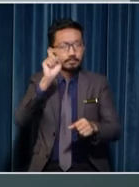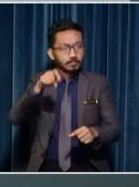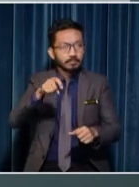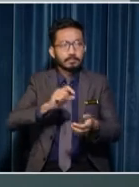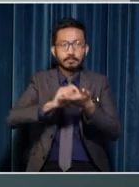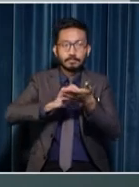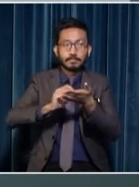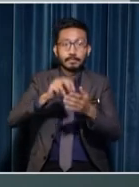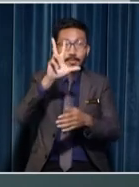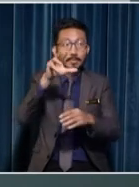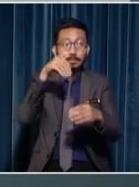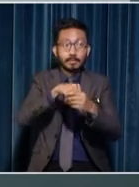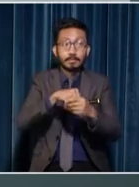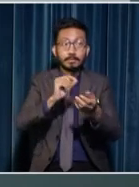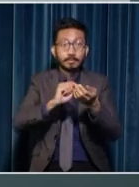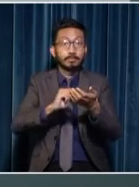words.